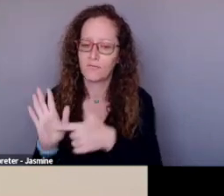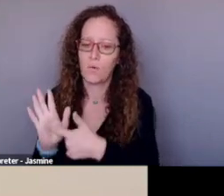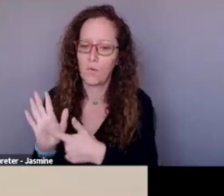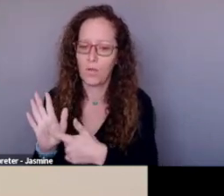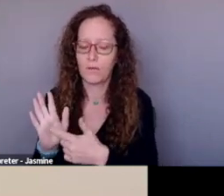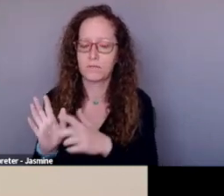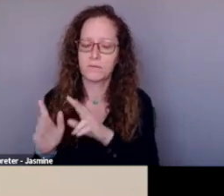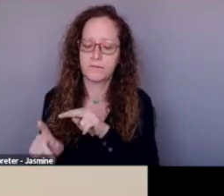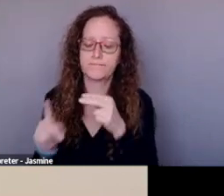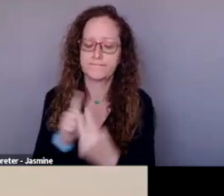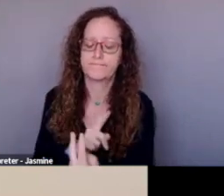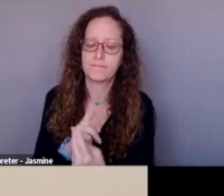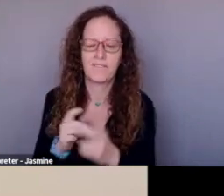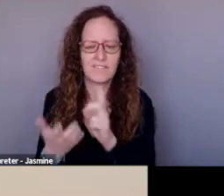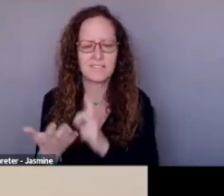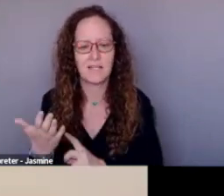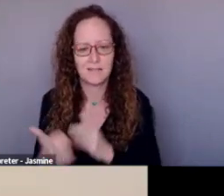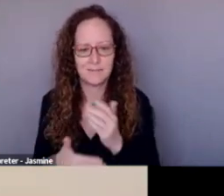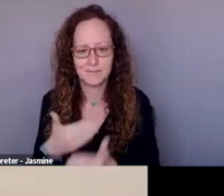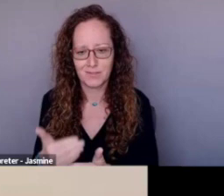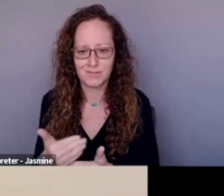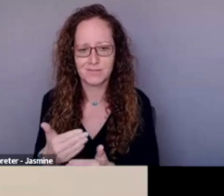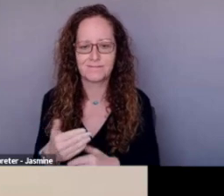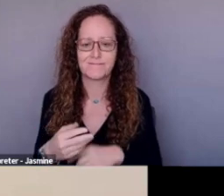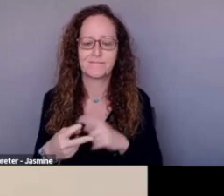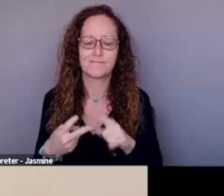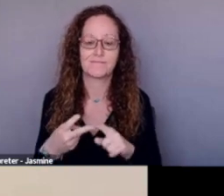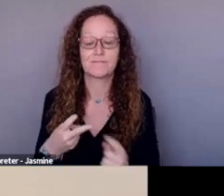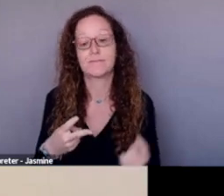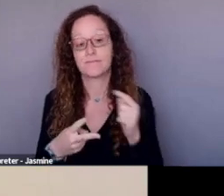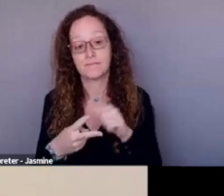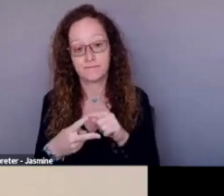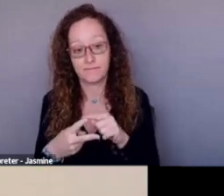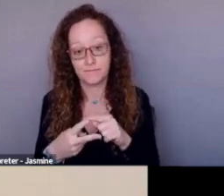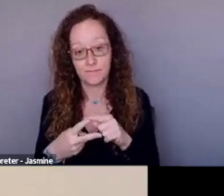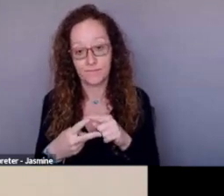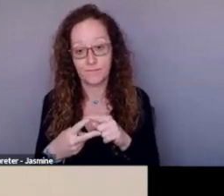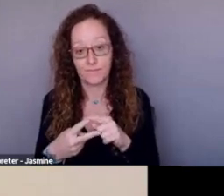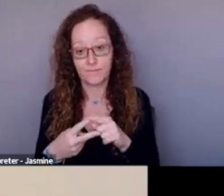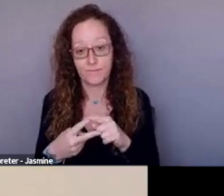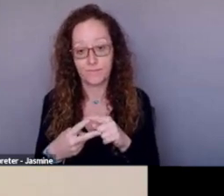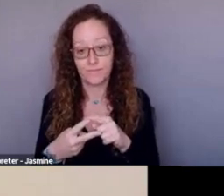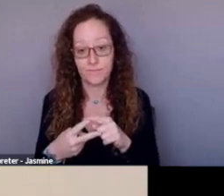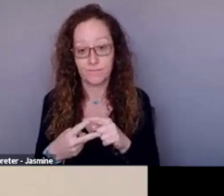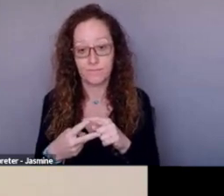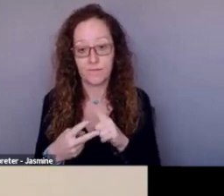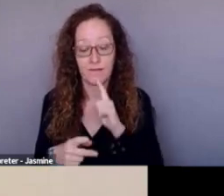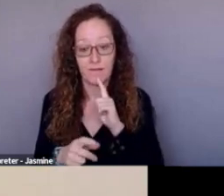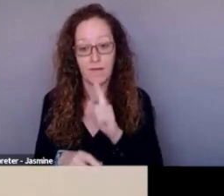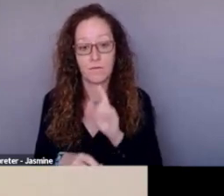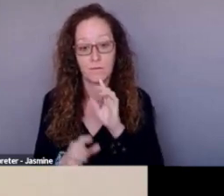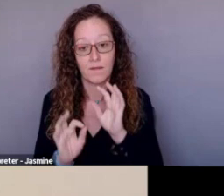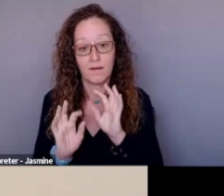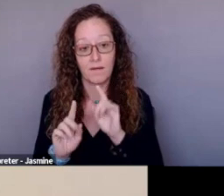design process. And you wanted to make sure that was said first. Now, in connection to the actual answer,